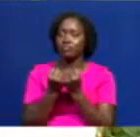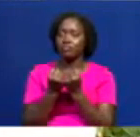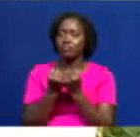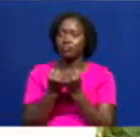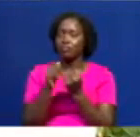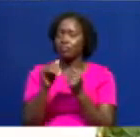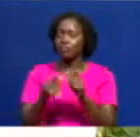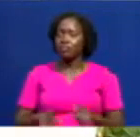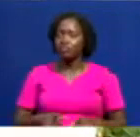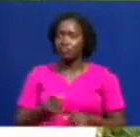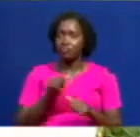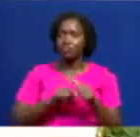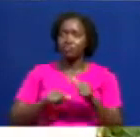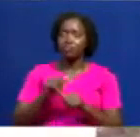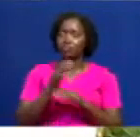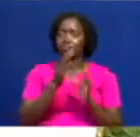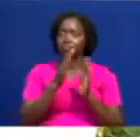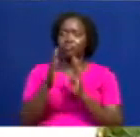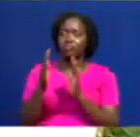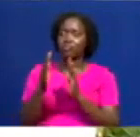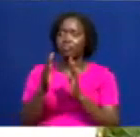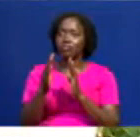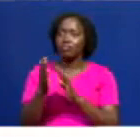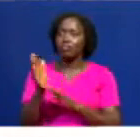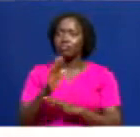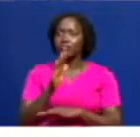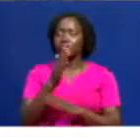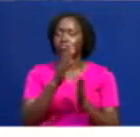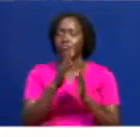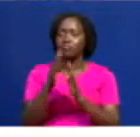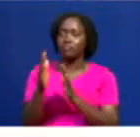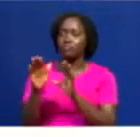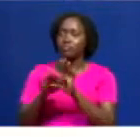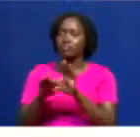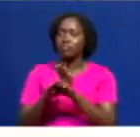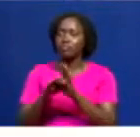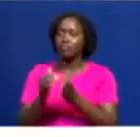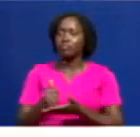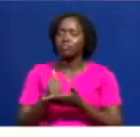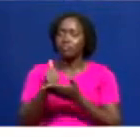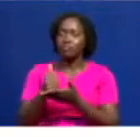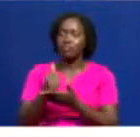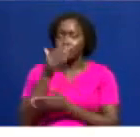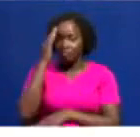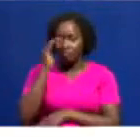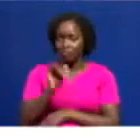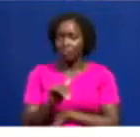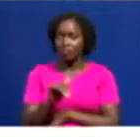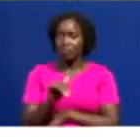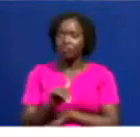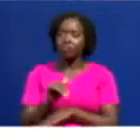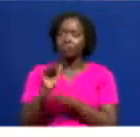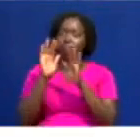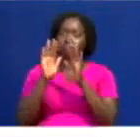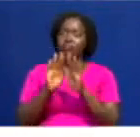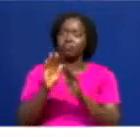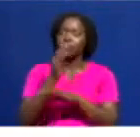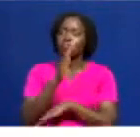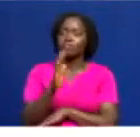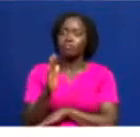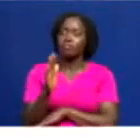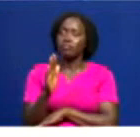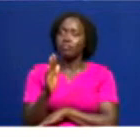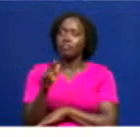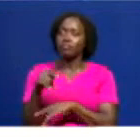ambazo zinaishi karibu na misitu, tumeweza kuirudisha hiyo misitu. Members wametusaidia, wamejua ya kwamba umuhimu ya miti.